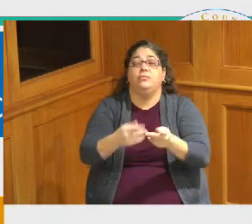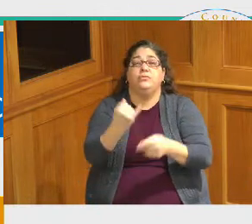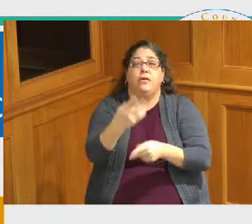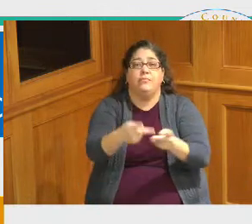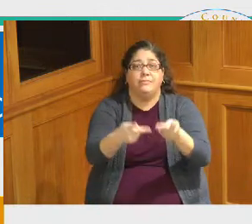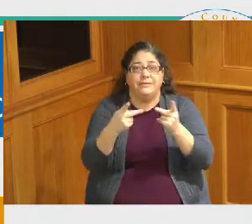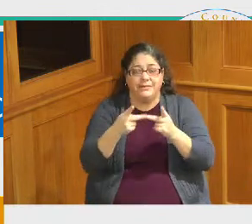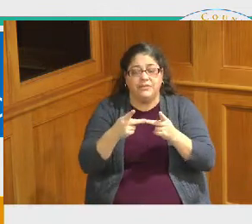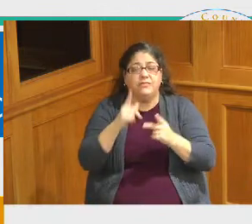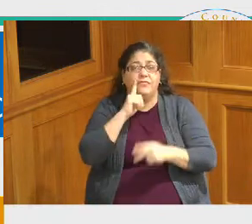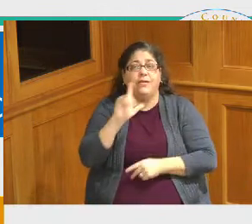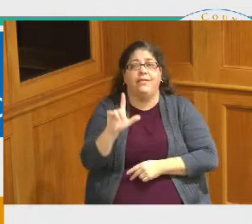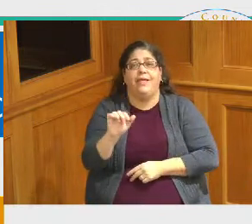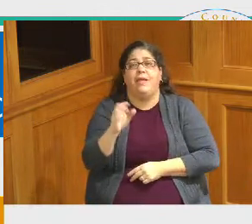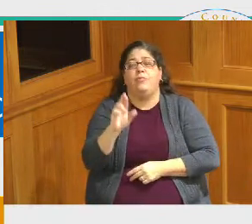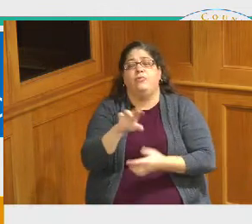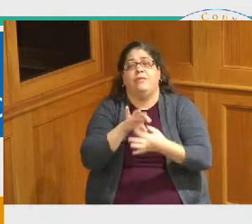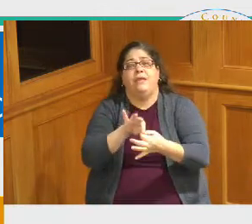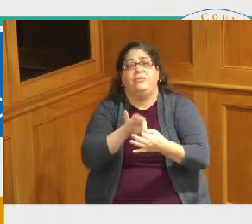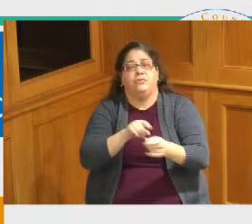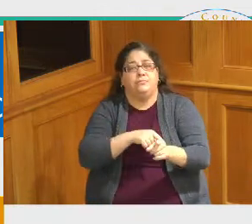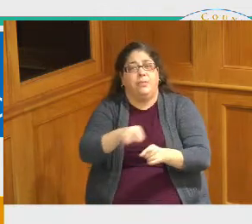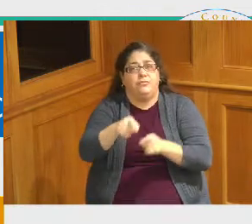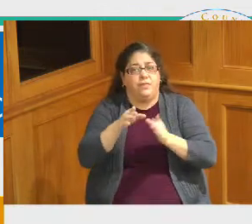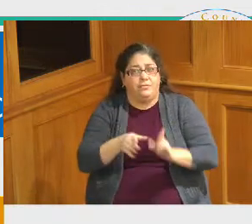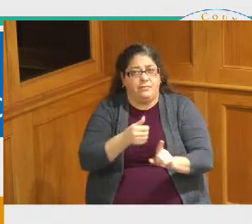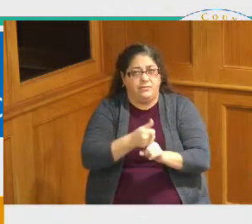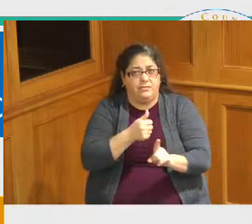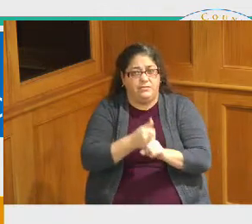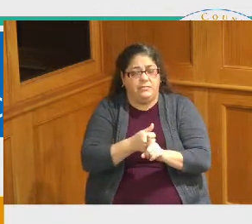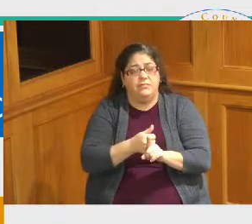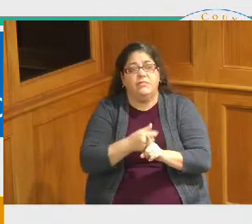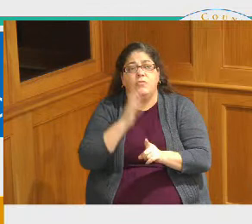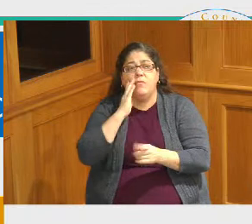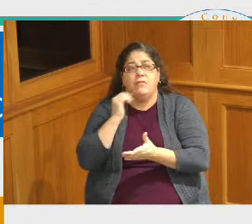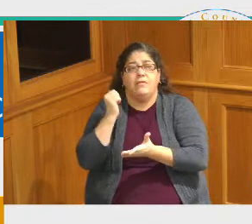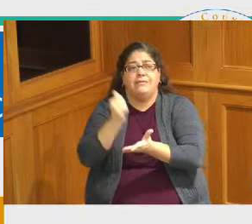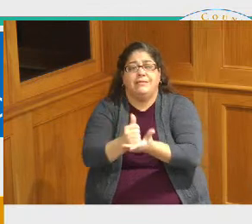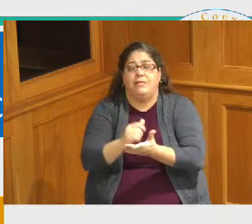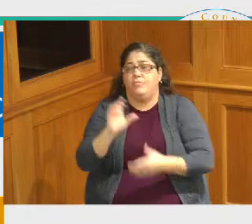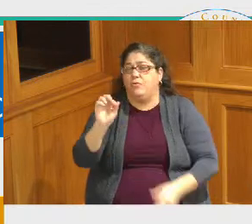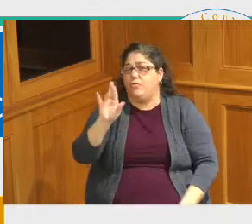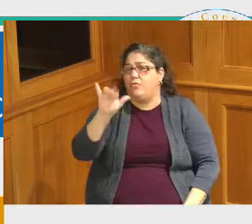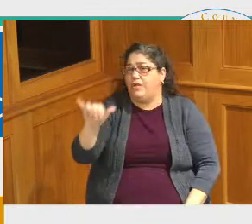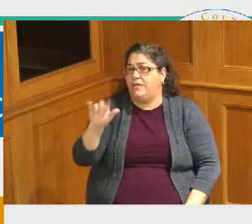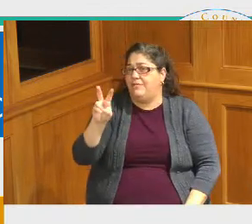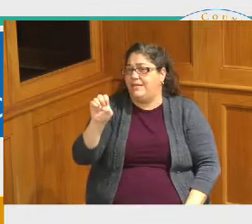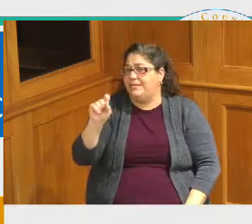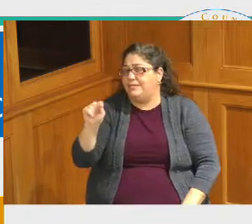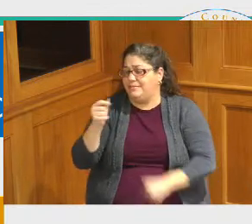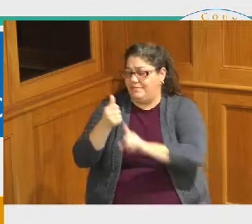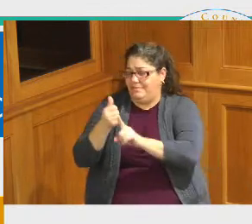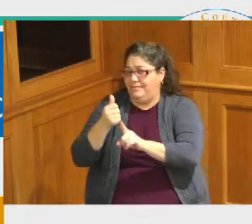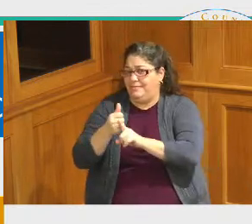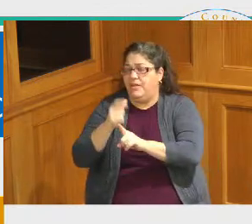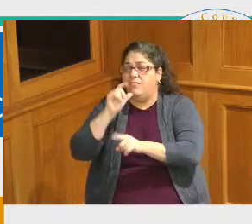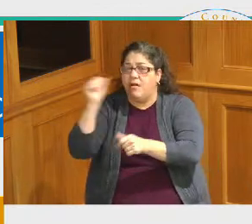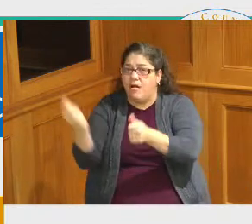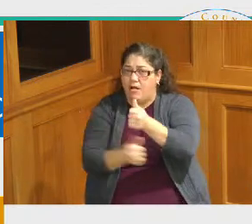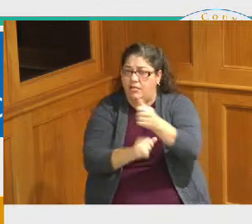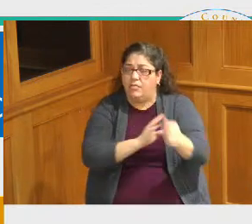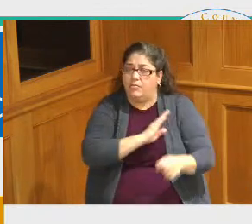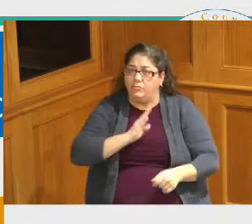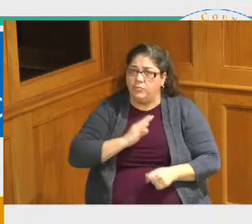labor relations specialist that will assist Corey Best under the Board of County Commissioners